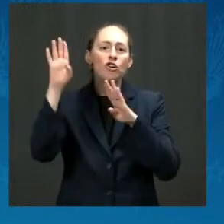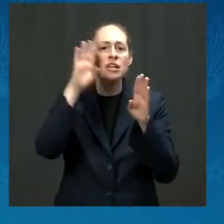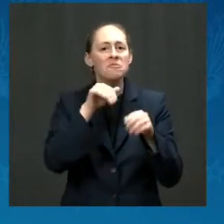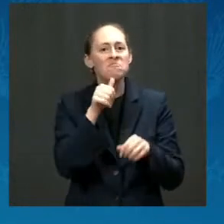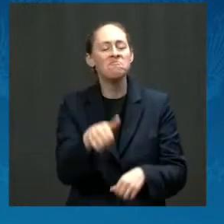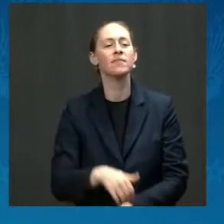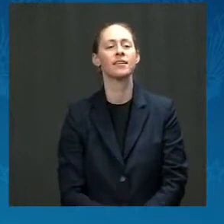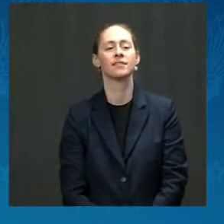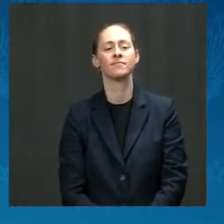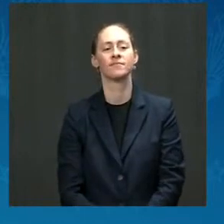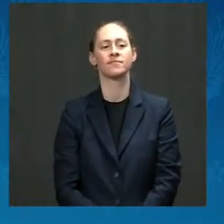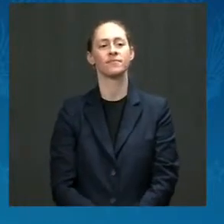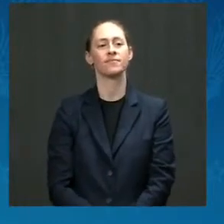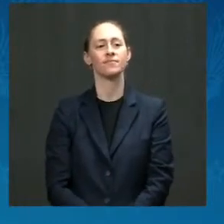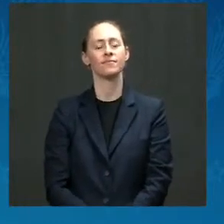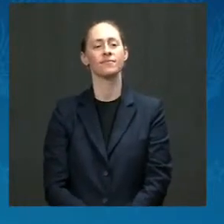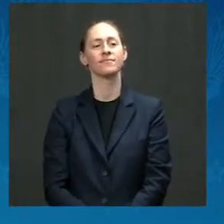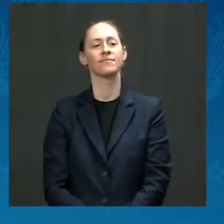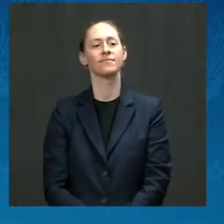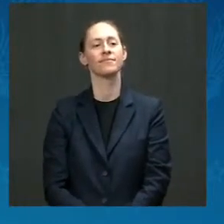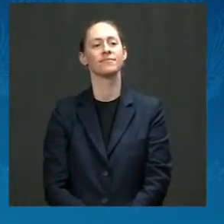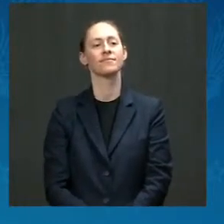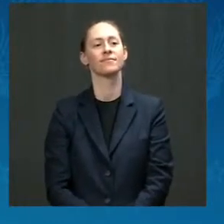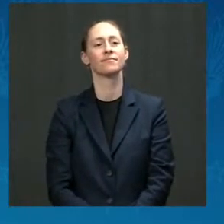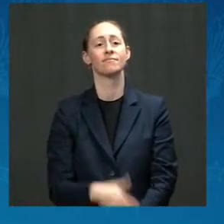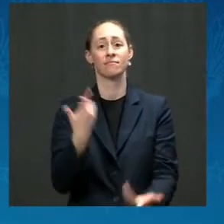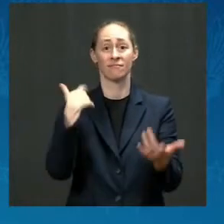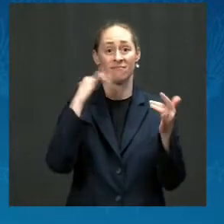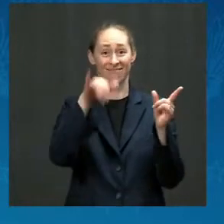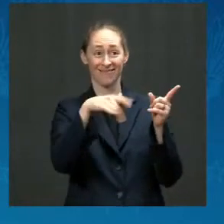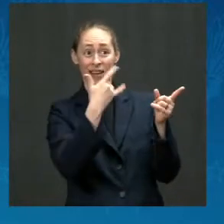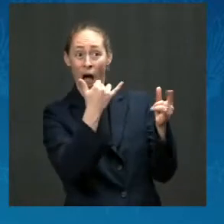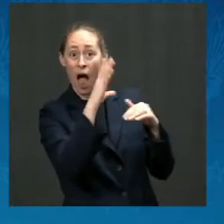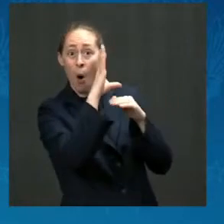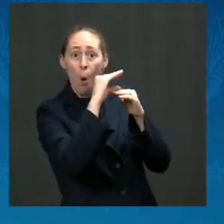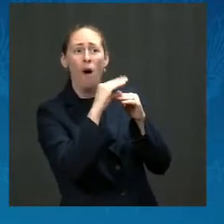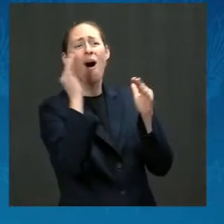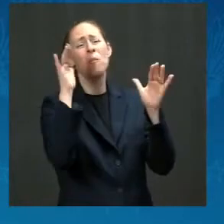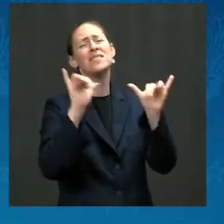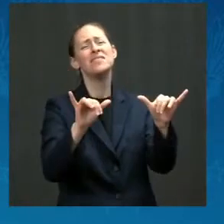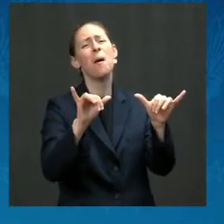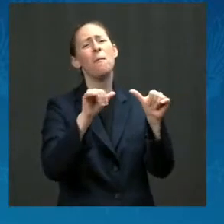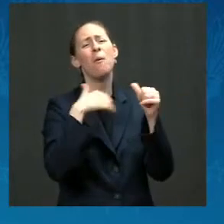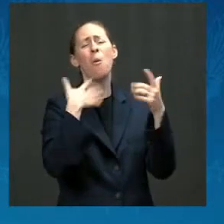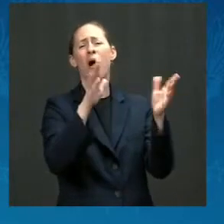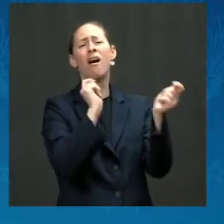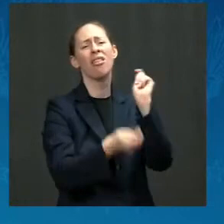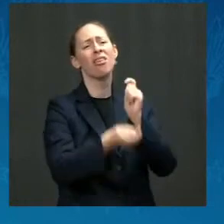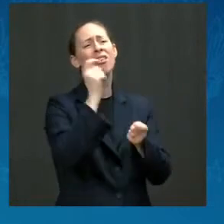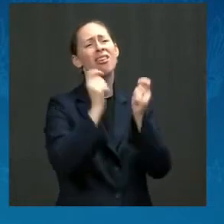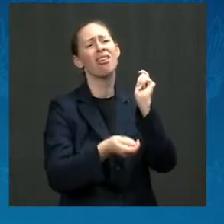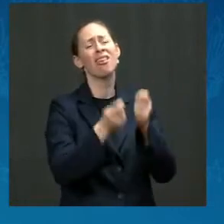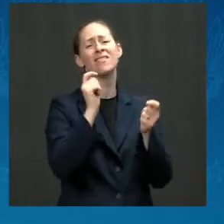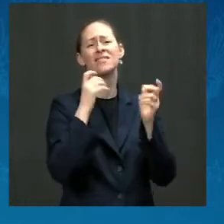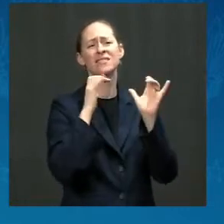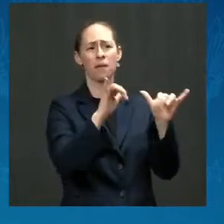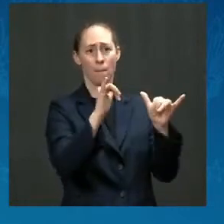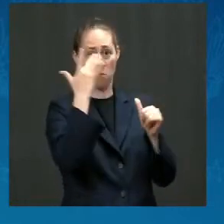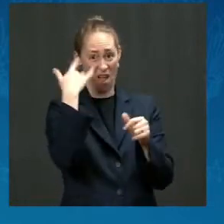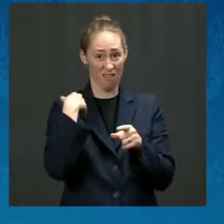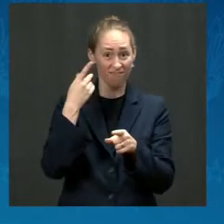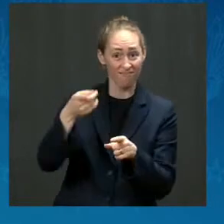become permanent, especially as I'm putting a kid through college. I also hope that in our country, access to health